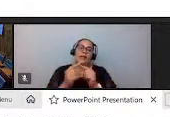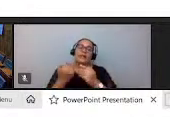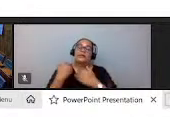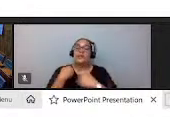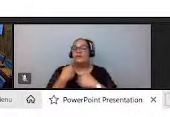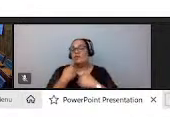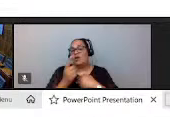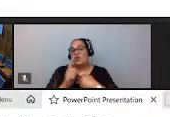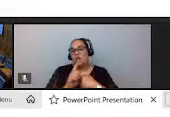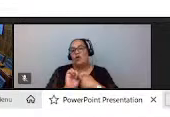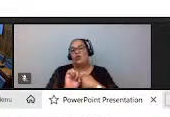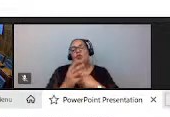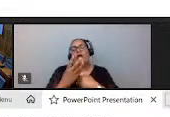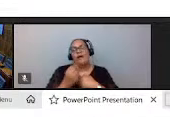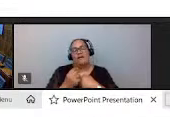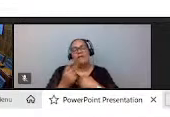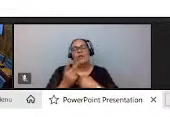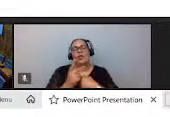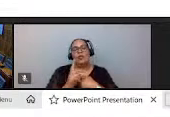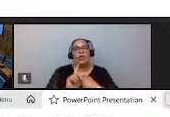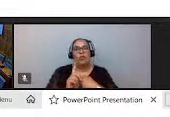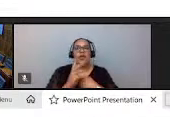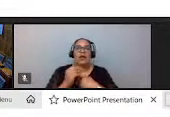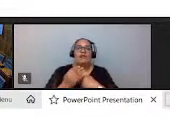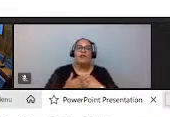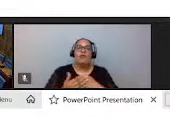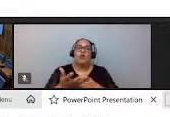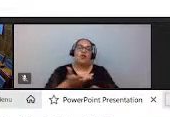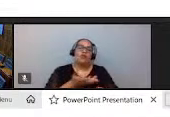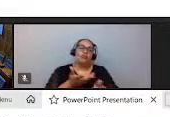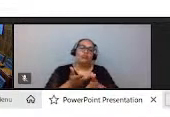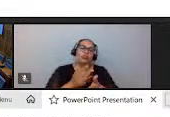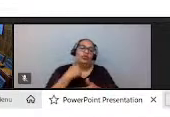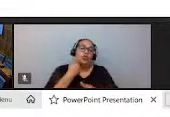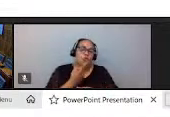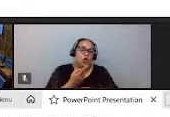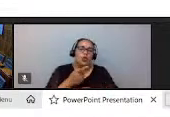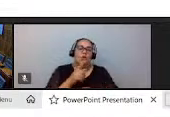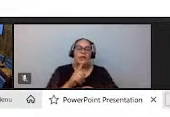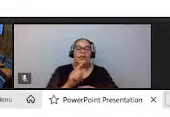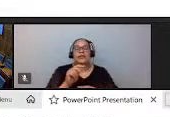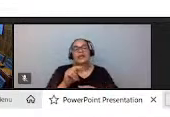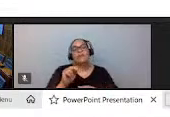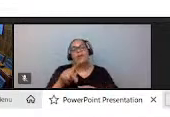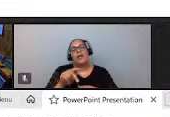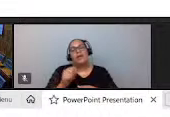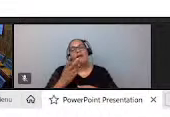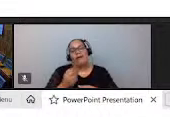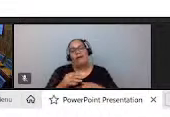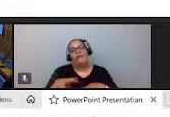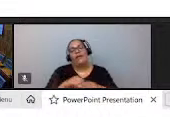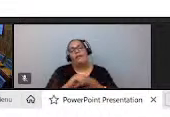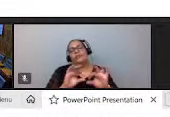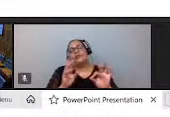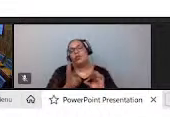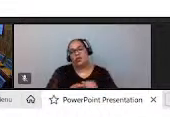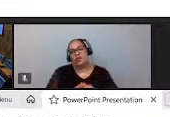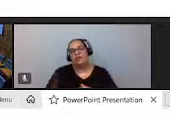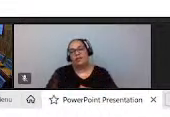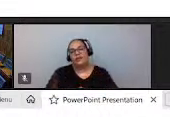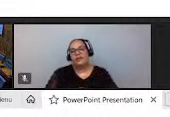say that there is also uh a further engagement tomorrow that tnpa will be hosting around that as